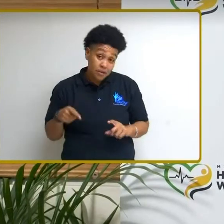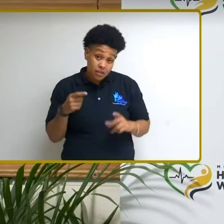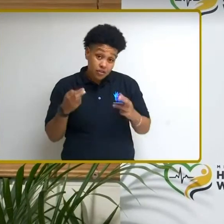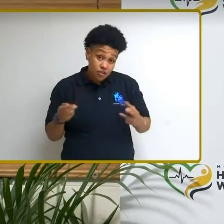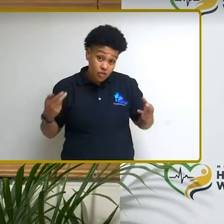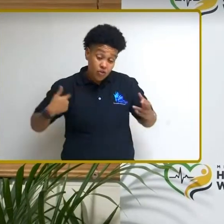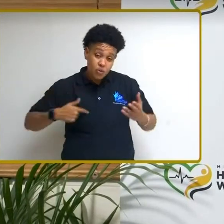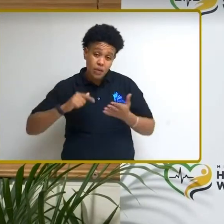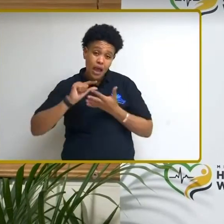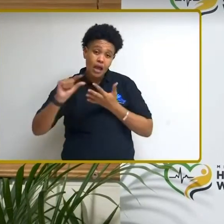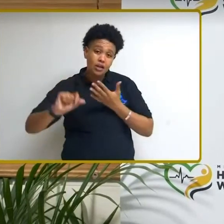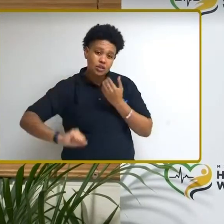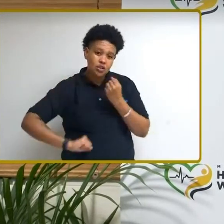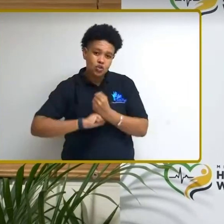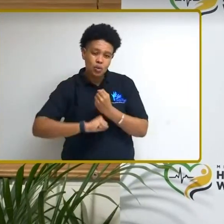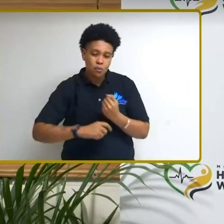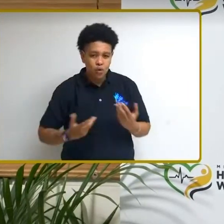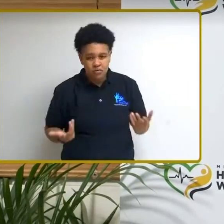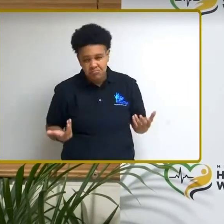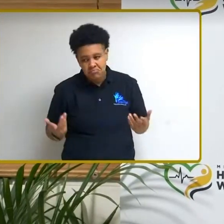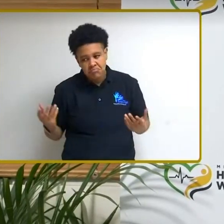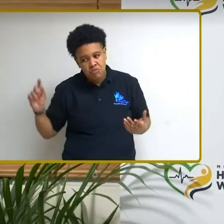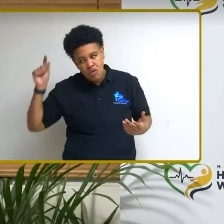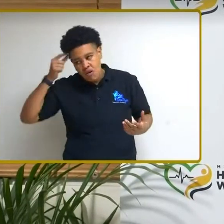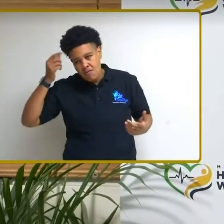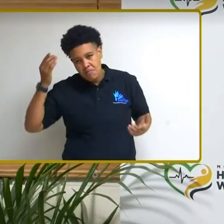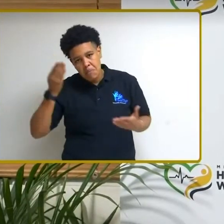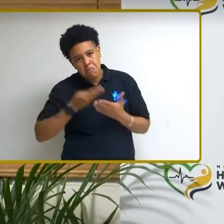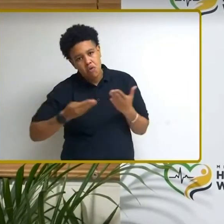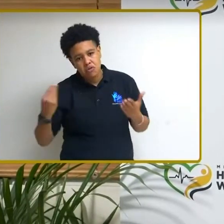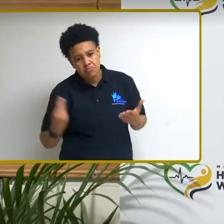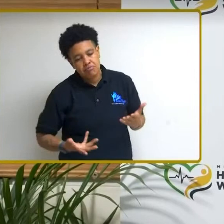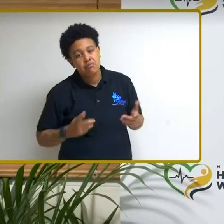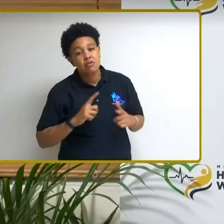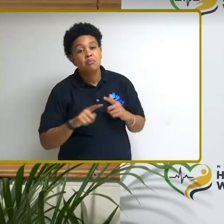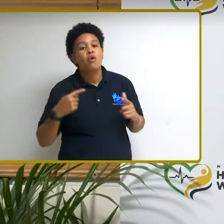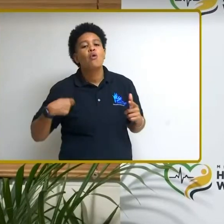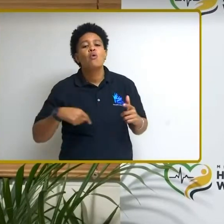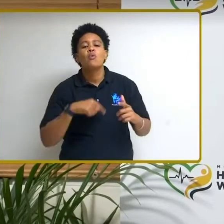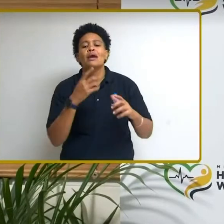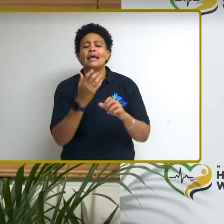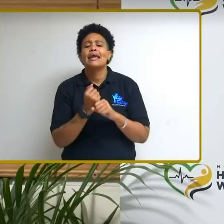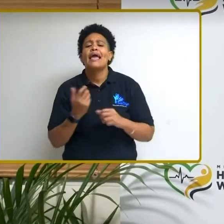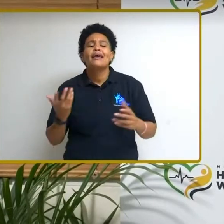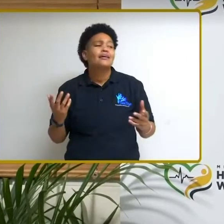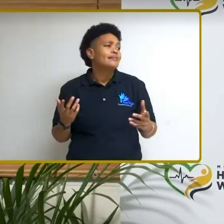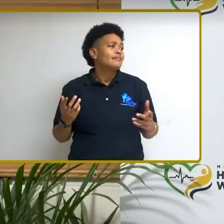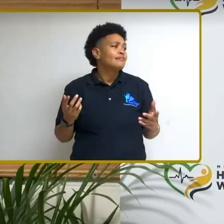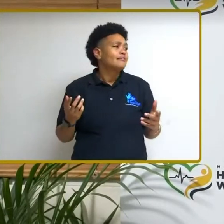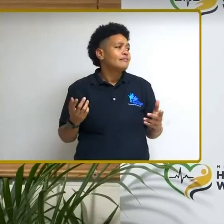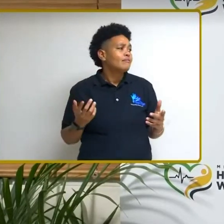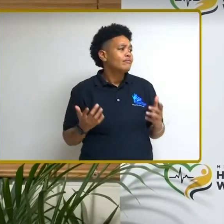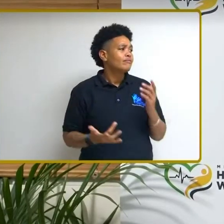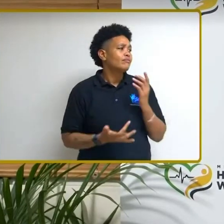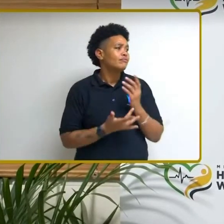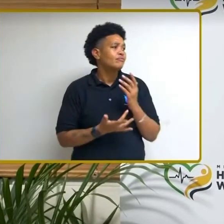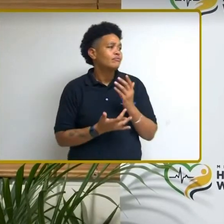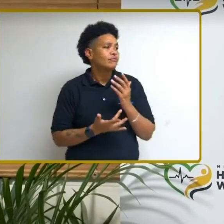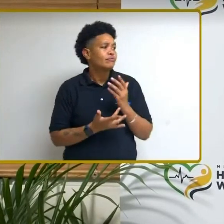allocating support. We do, however, get